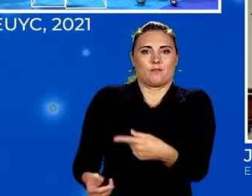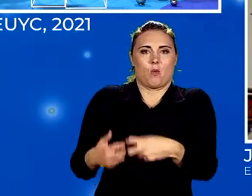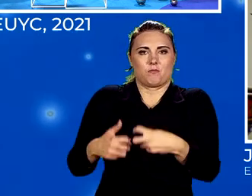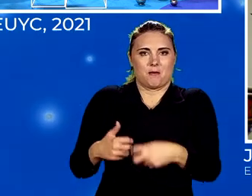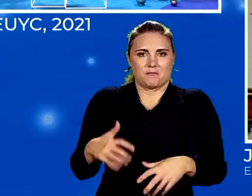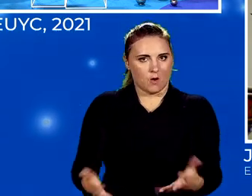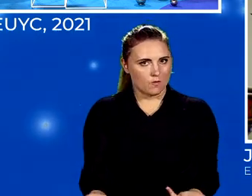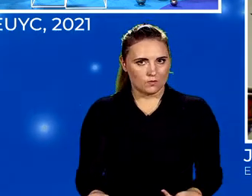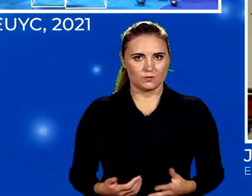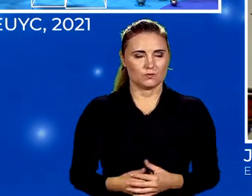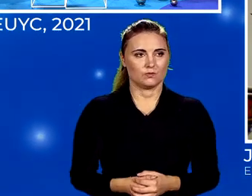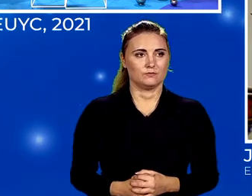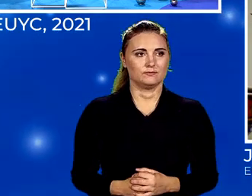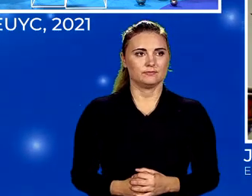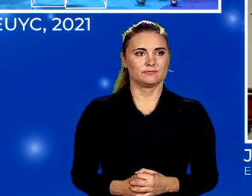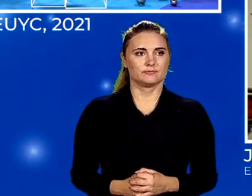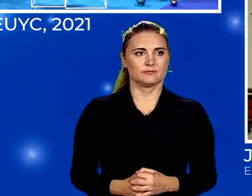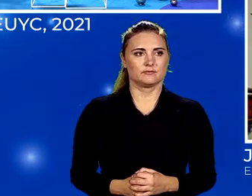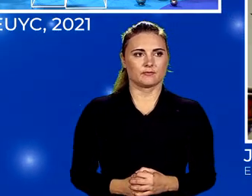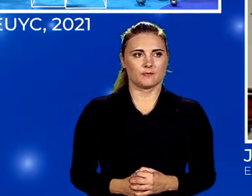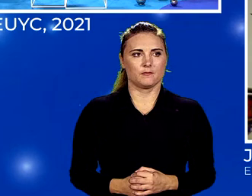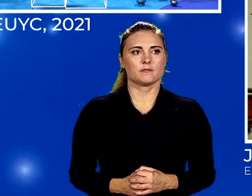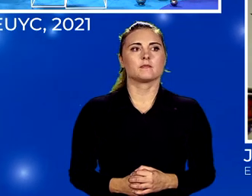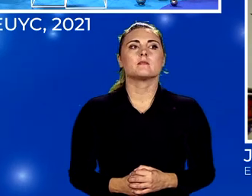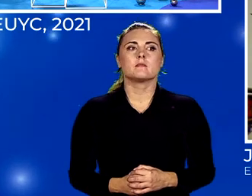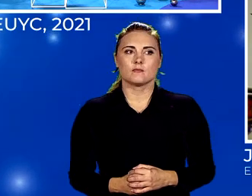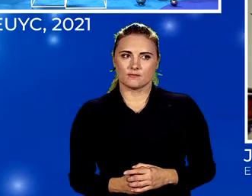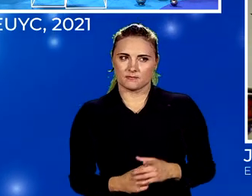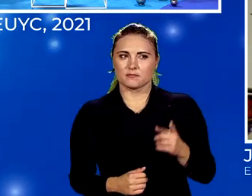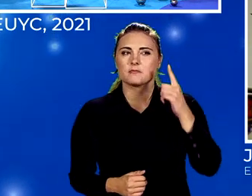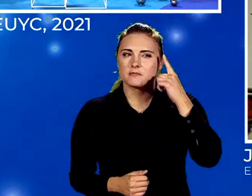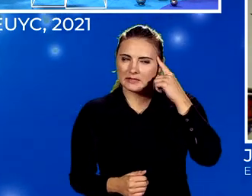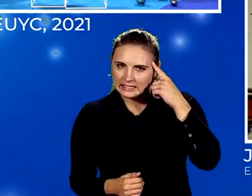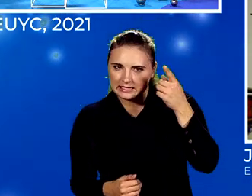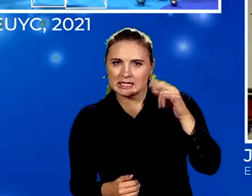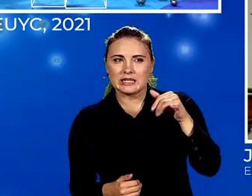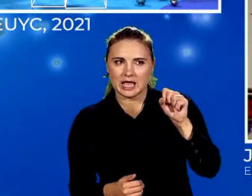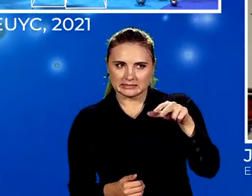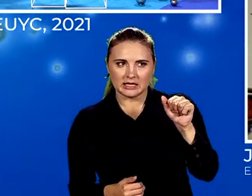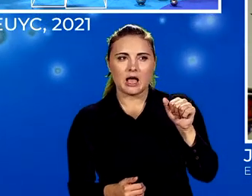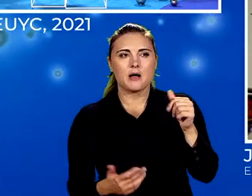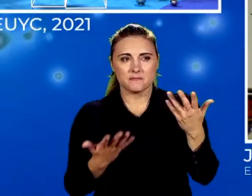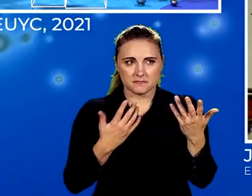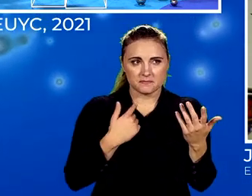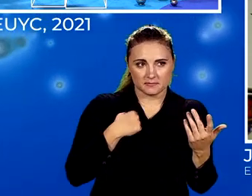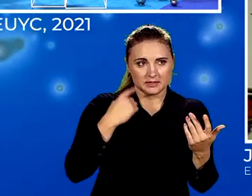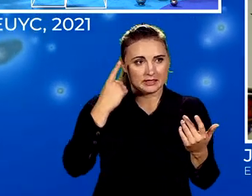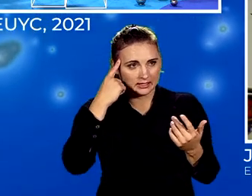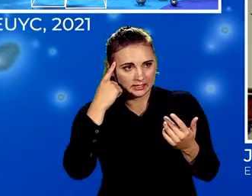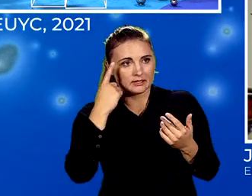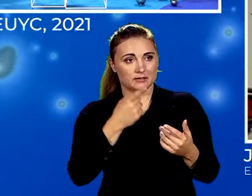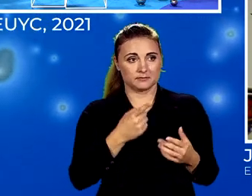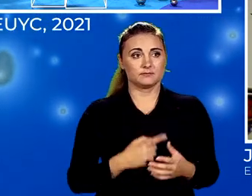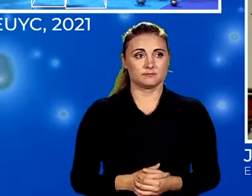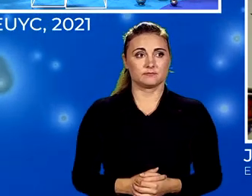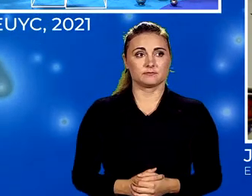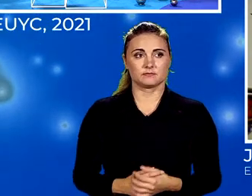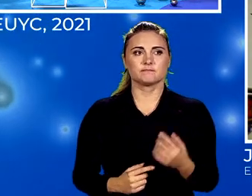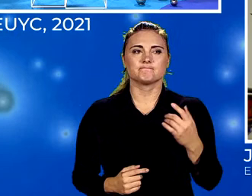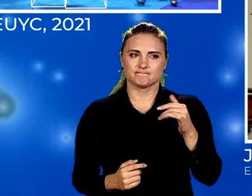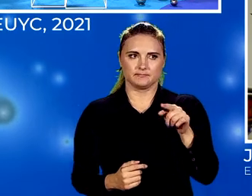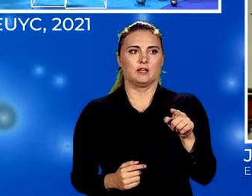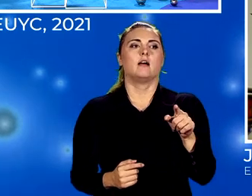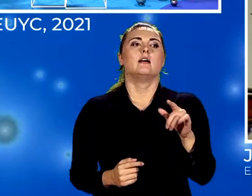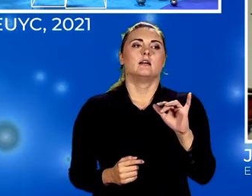Okay, I think also Jasna can take this question as well. But I think it is indeed a very huge question when